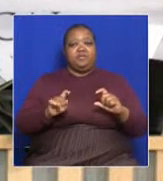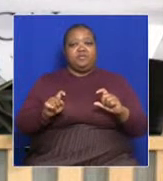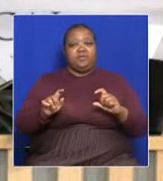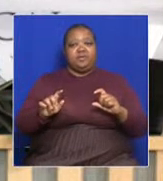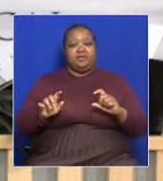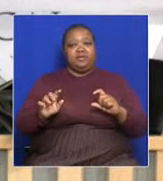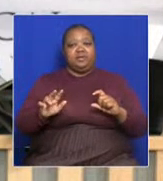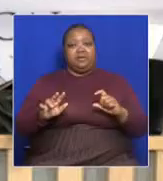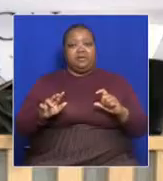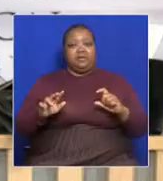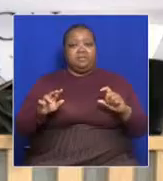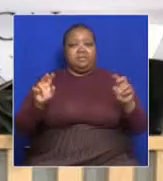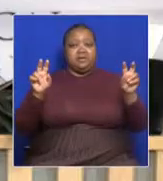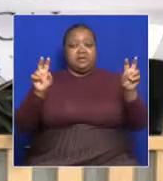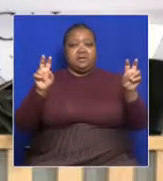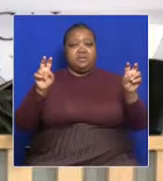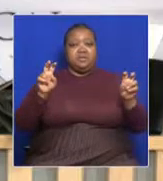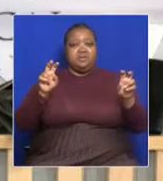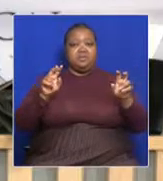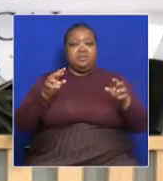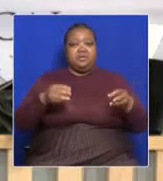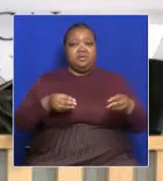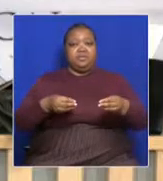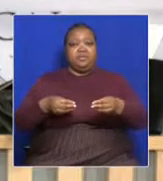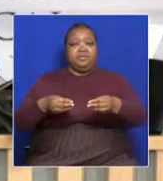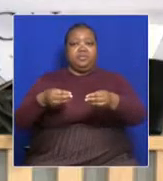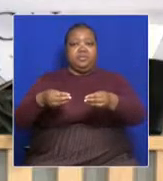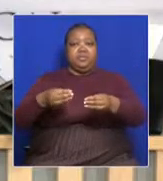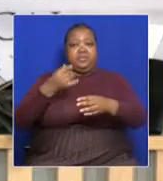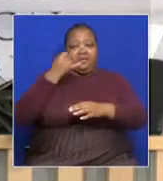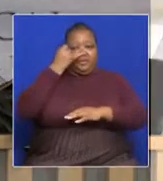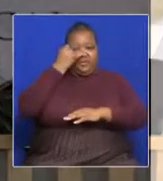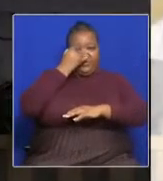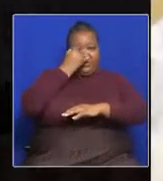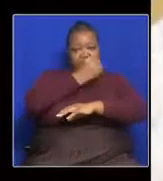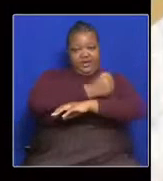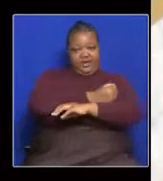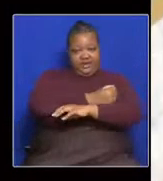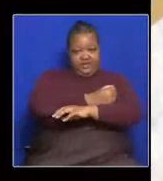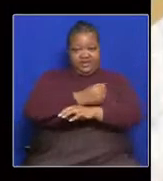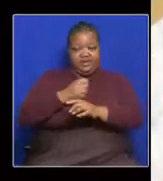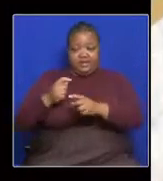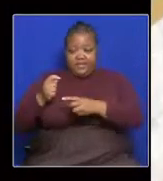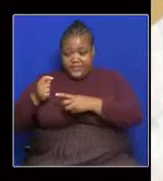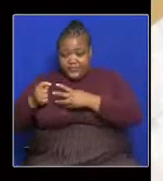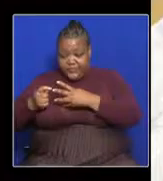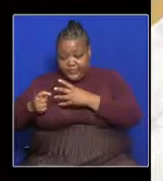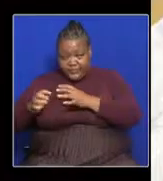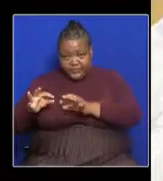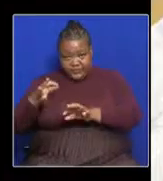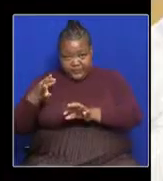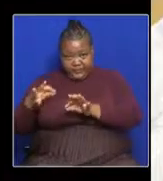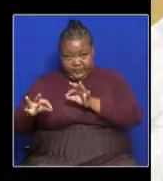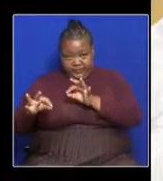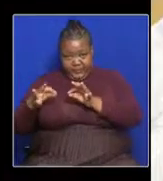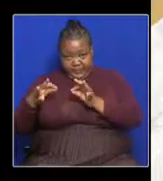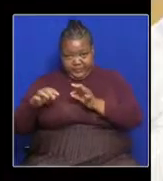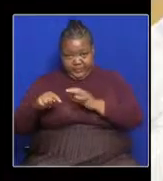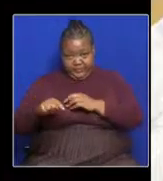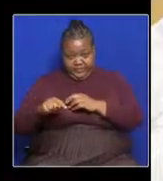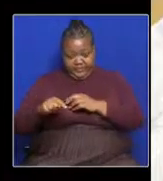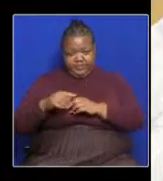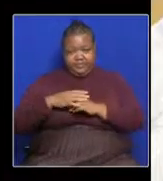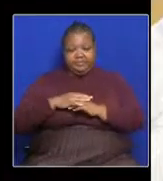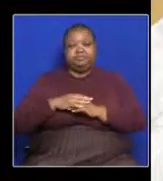thus, submission of illicit drugs for forensic analysis. You see that? Correct, yes. And then at A, says the member from